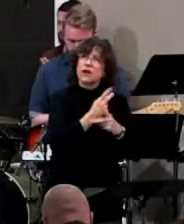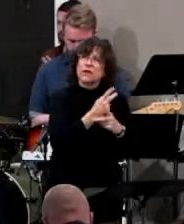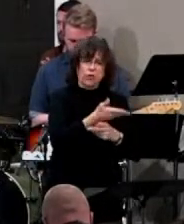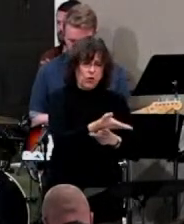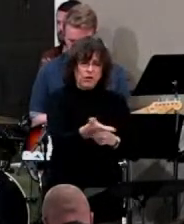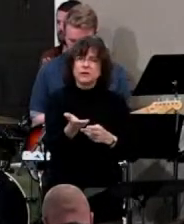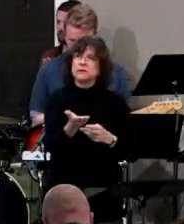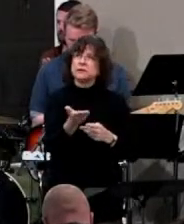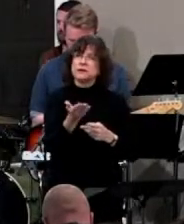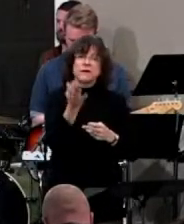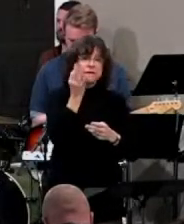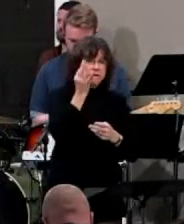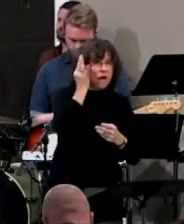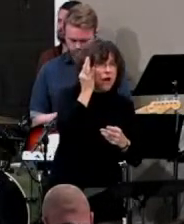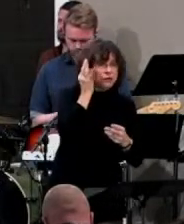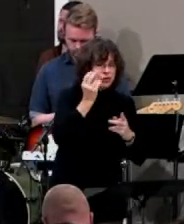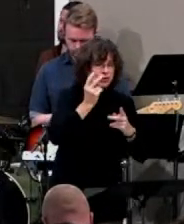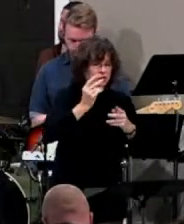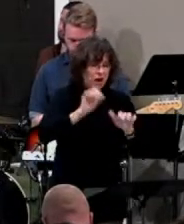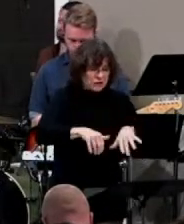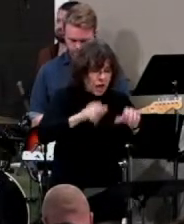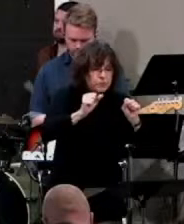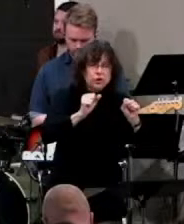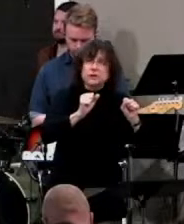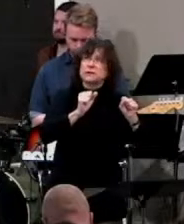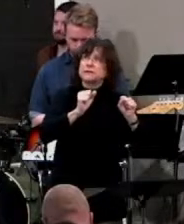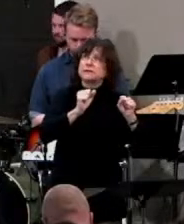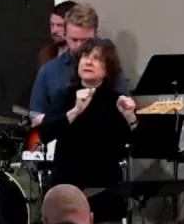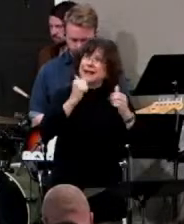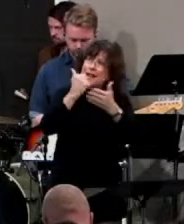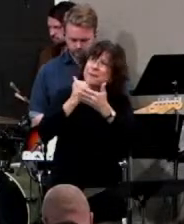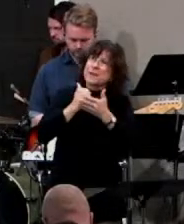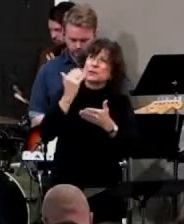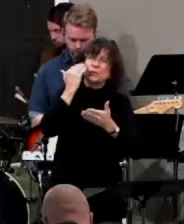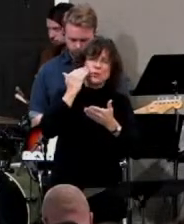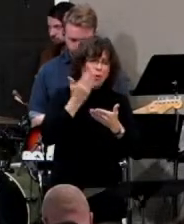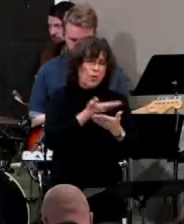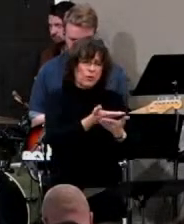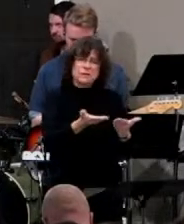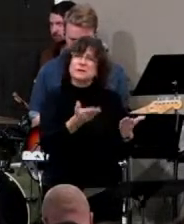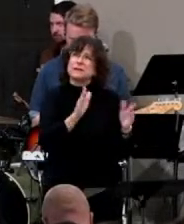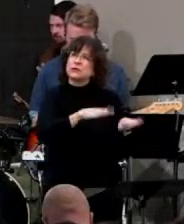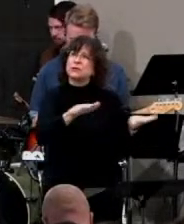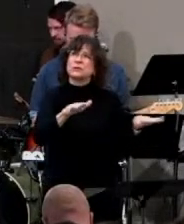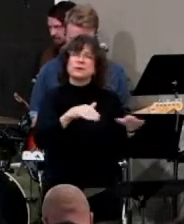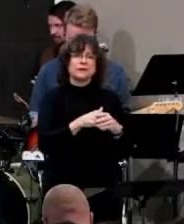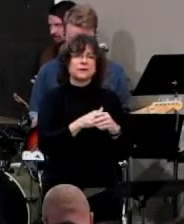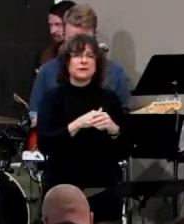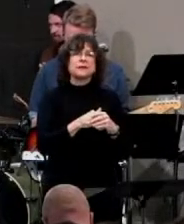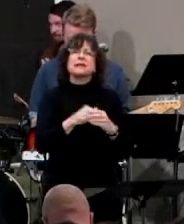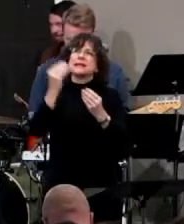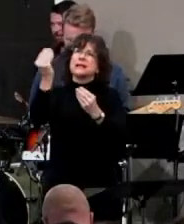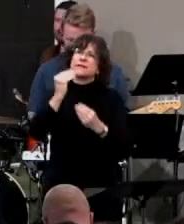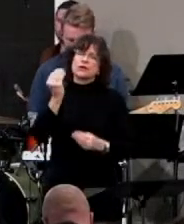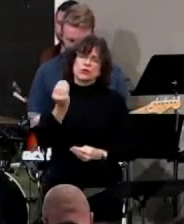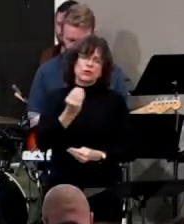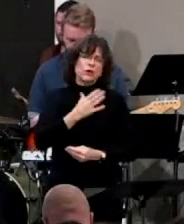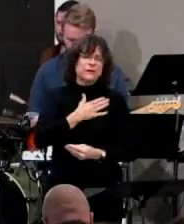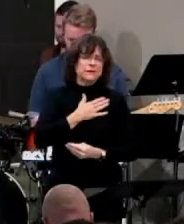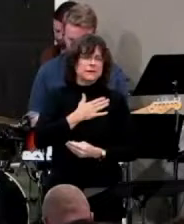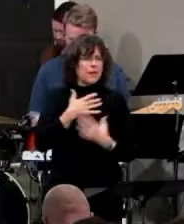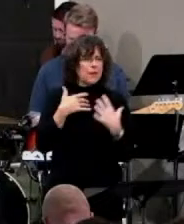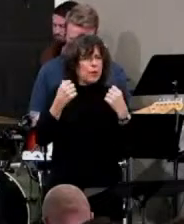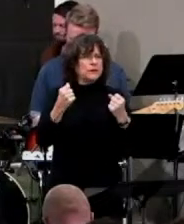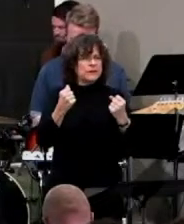or adoption to a child in need. Help us to know the calling that you've called us to and give us the grace and the boldness to carry it